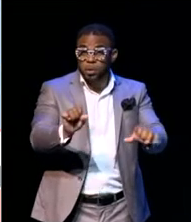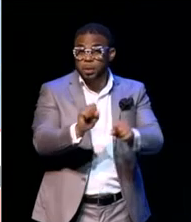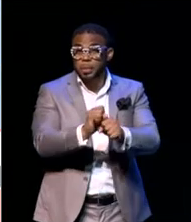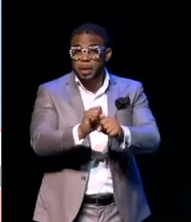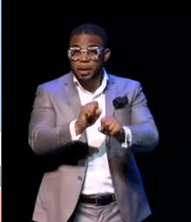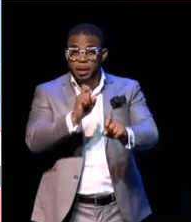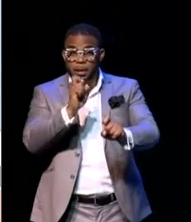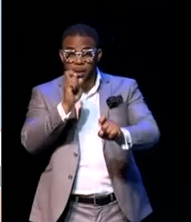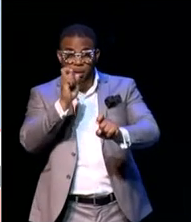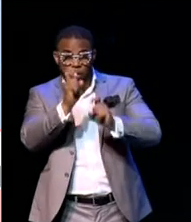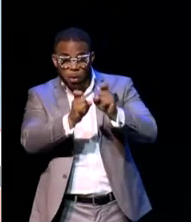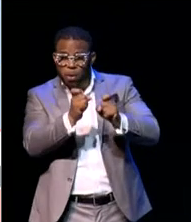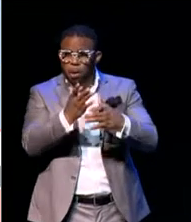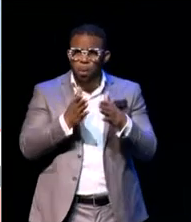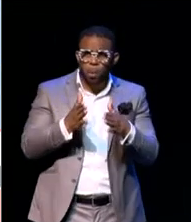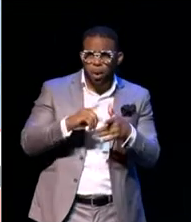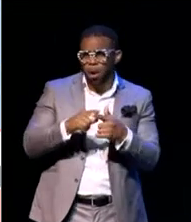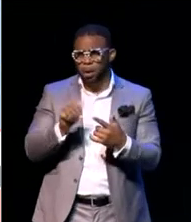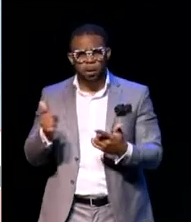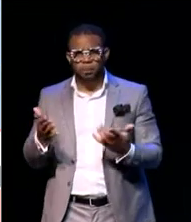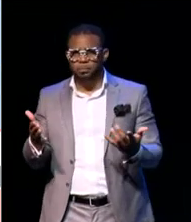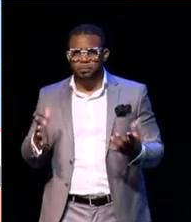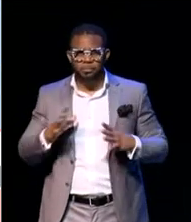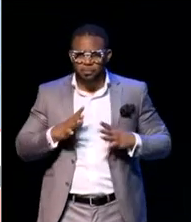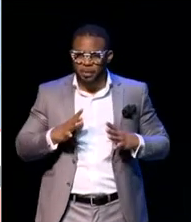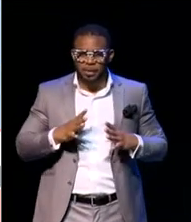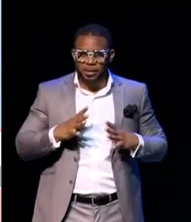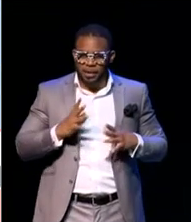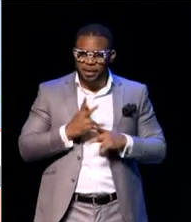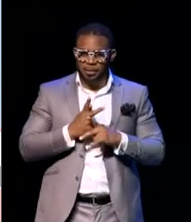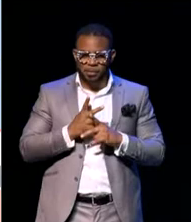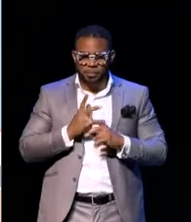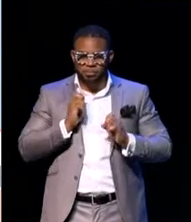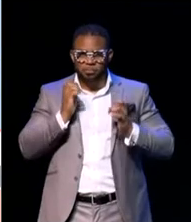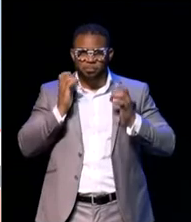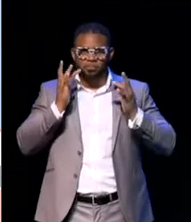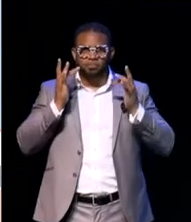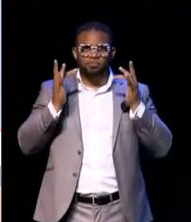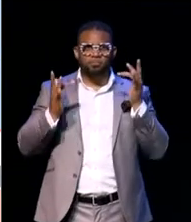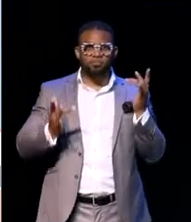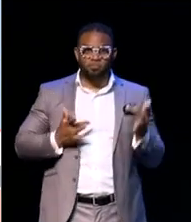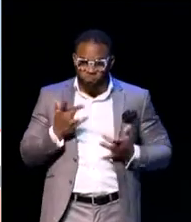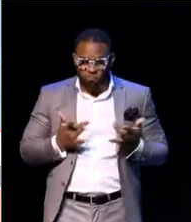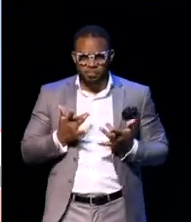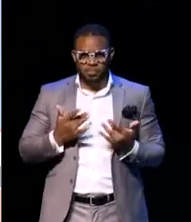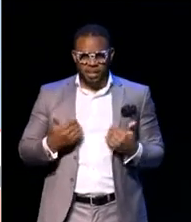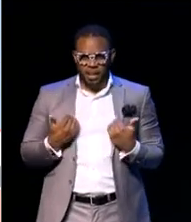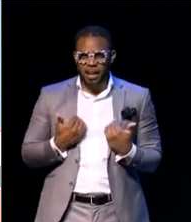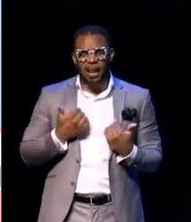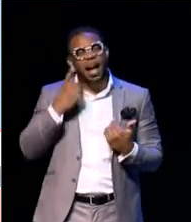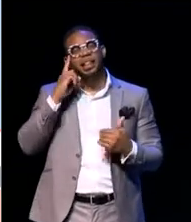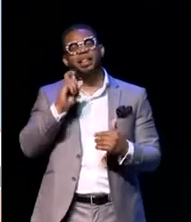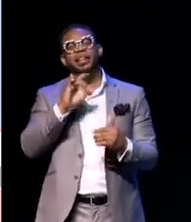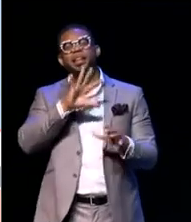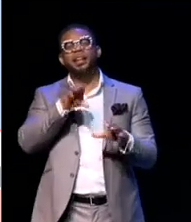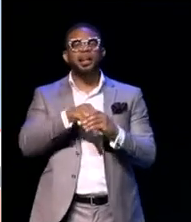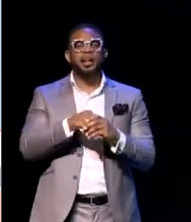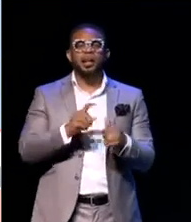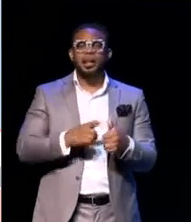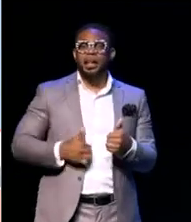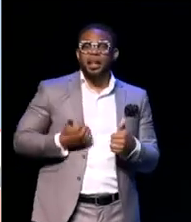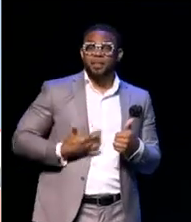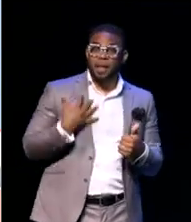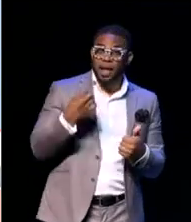making a contribution in some way or other, that really keeps you vibrant and young. So I think a combination of